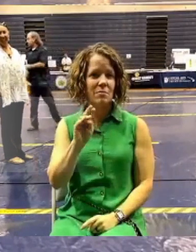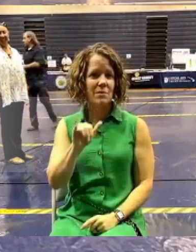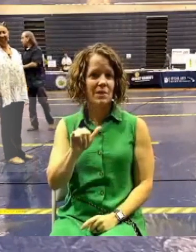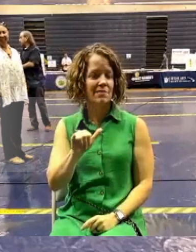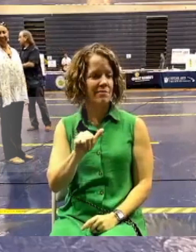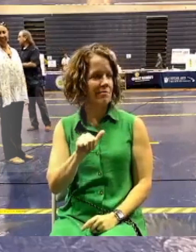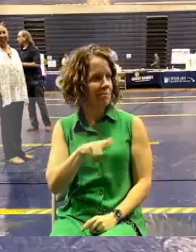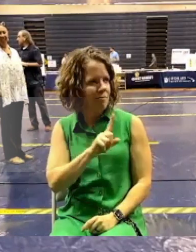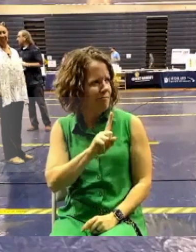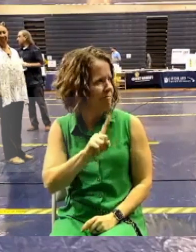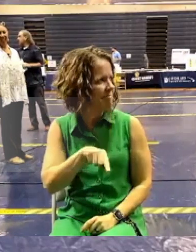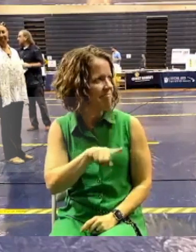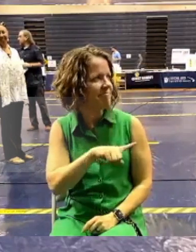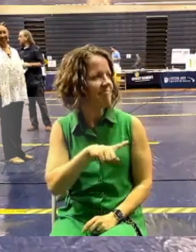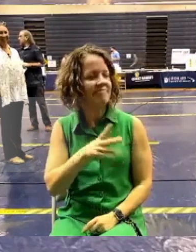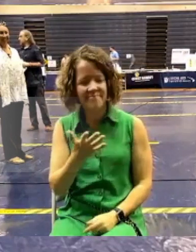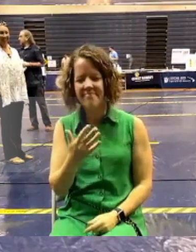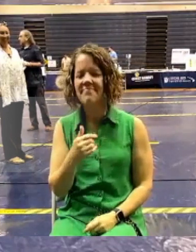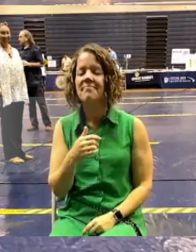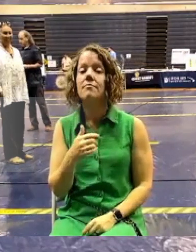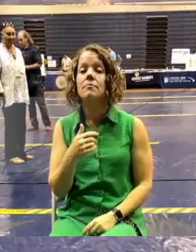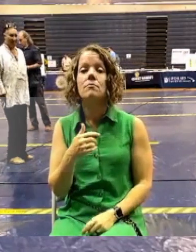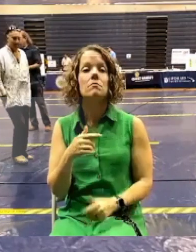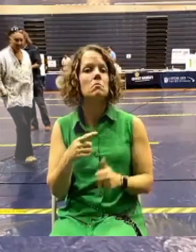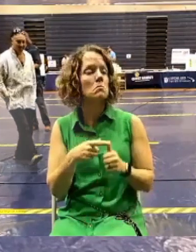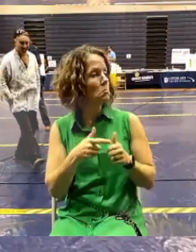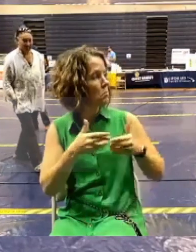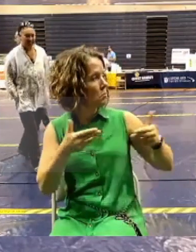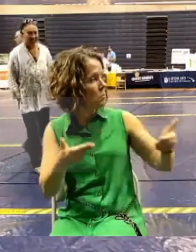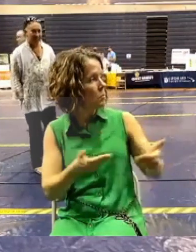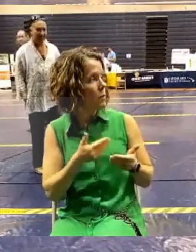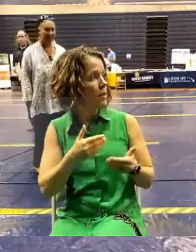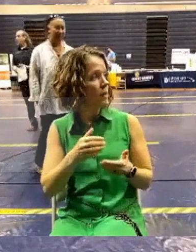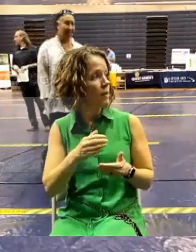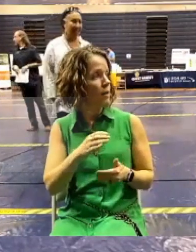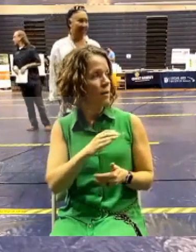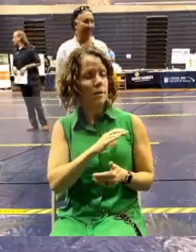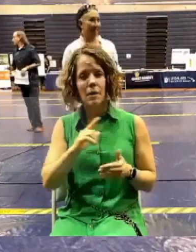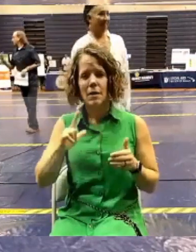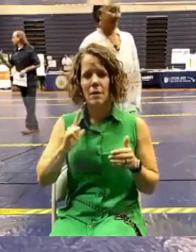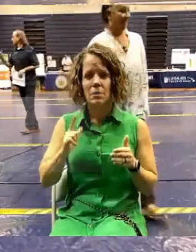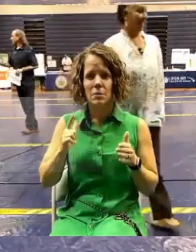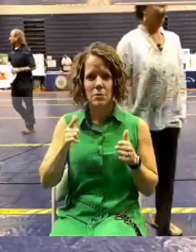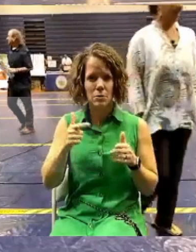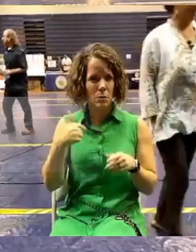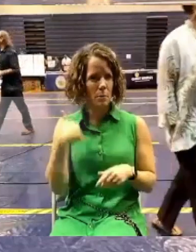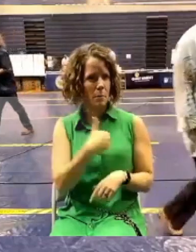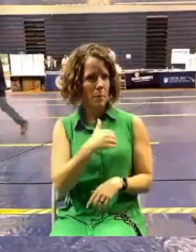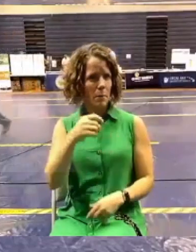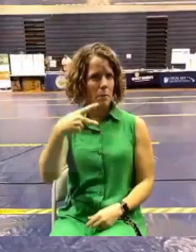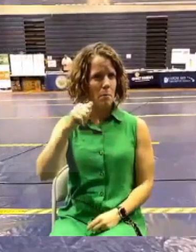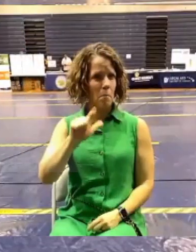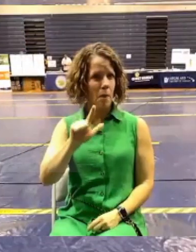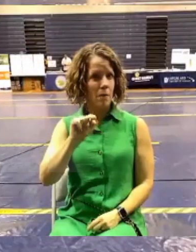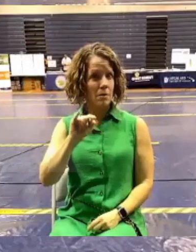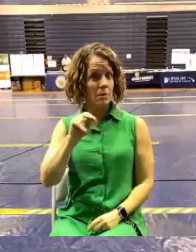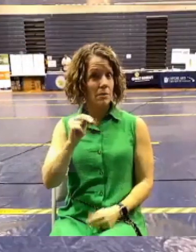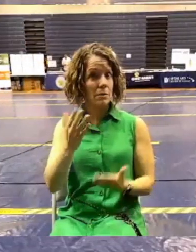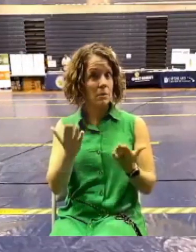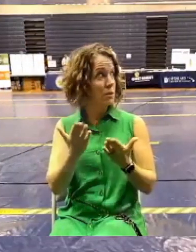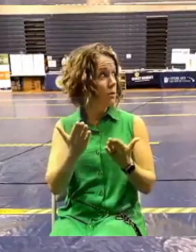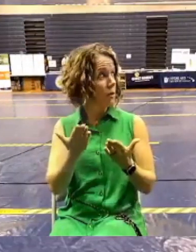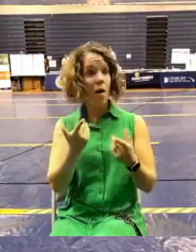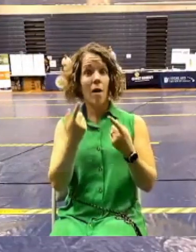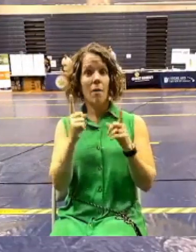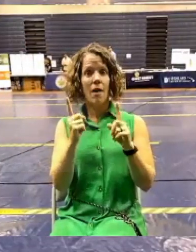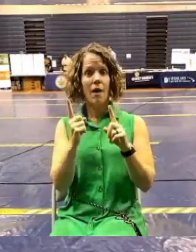this time, we want to invite up Council Member Tamara Paulton. I know she had another commitment.